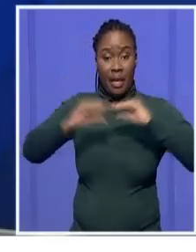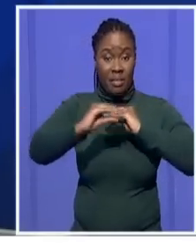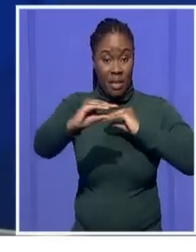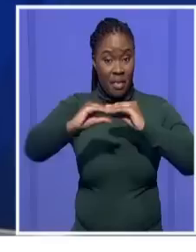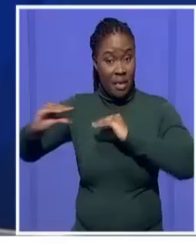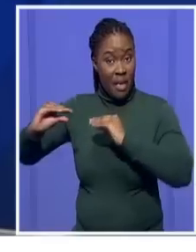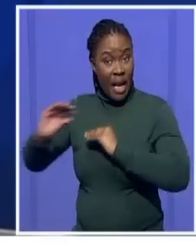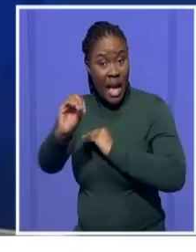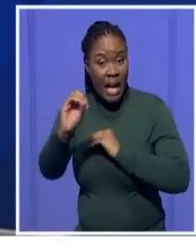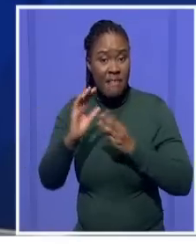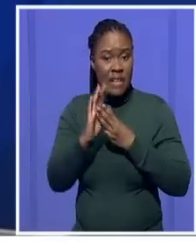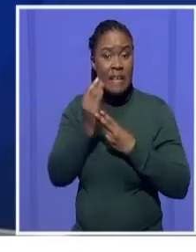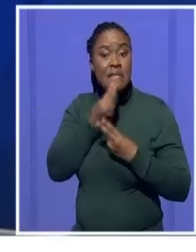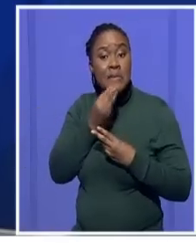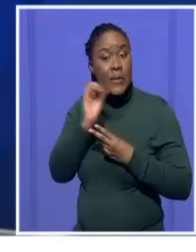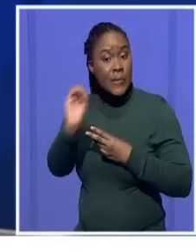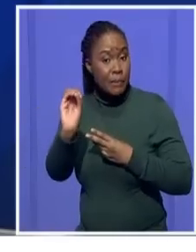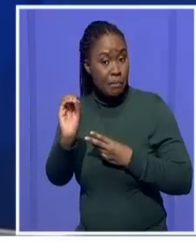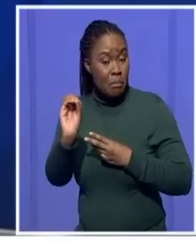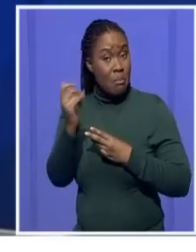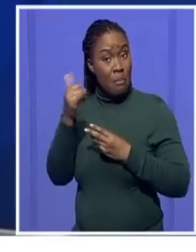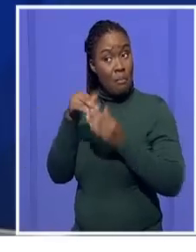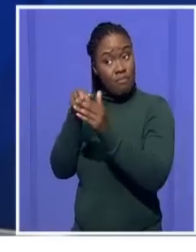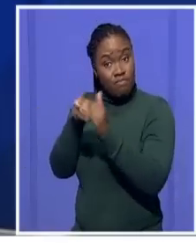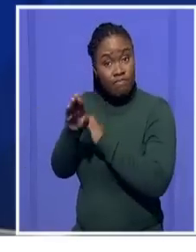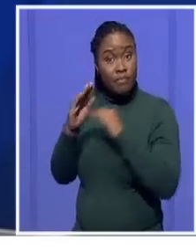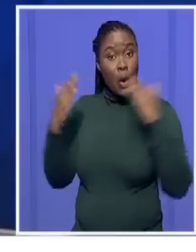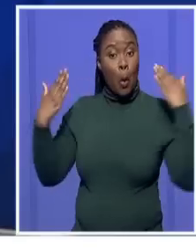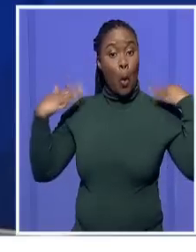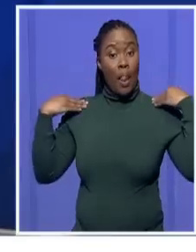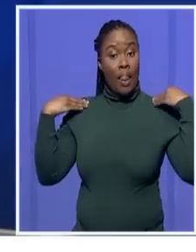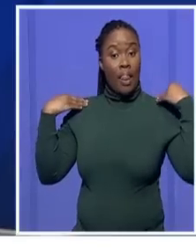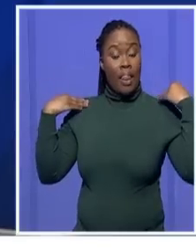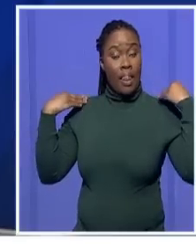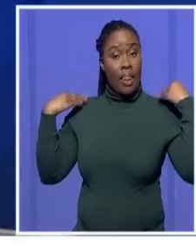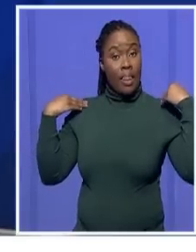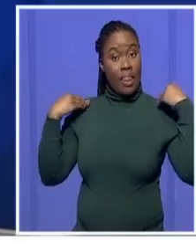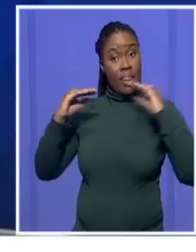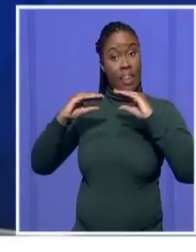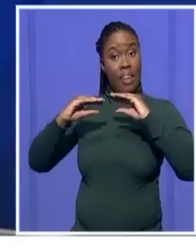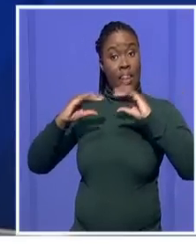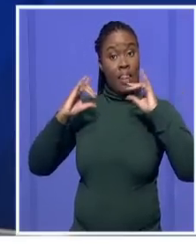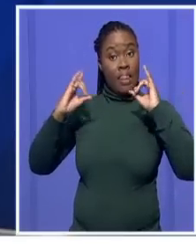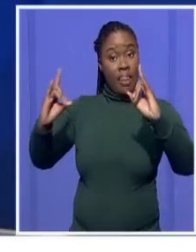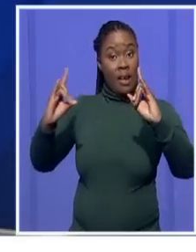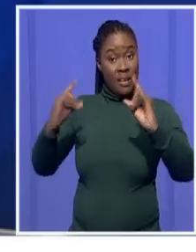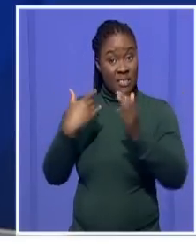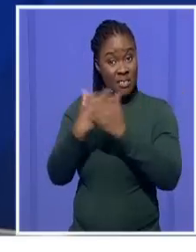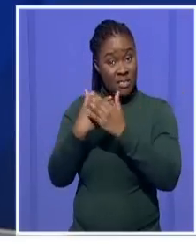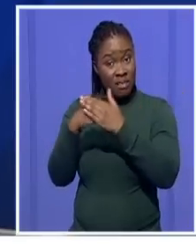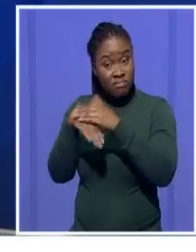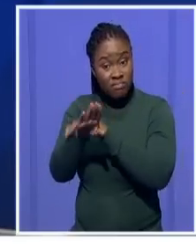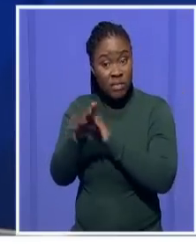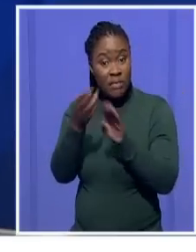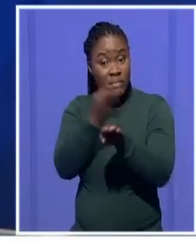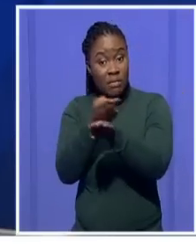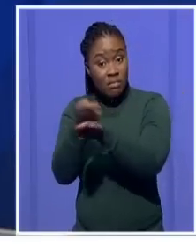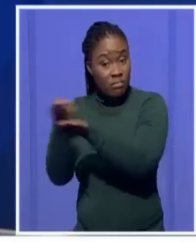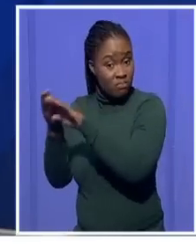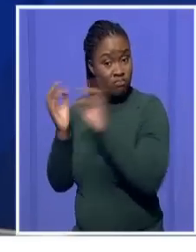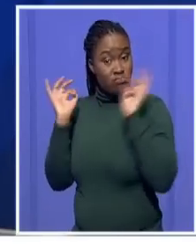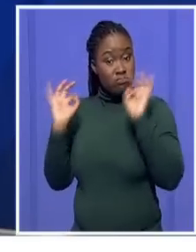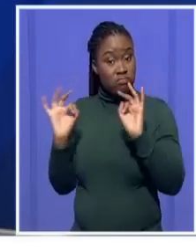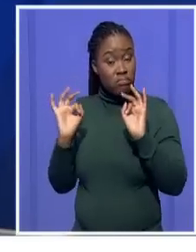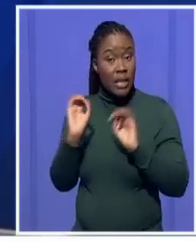that kind of setup. Is there any indication at this stage what is to be done with those who are being affected? You're describing to